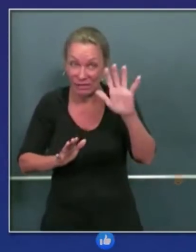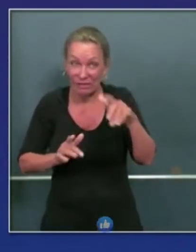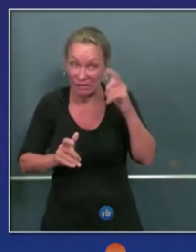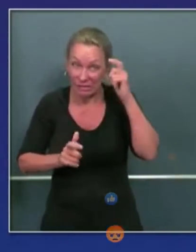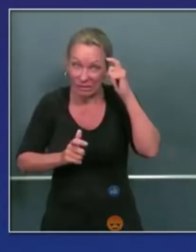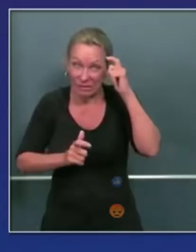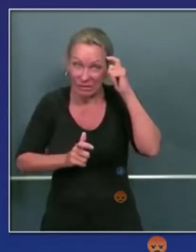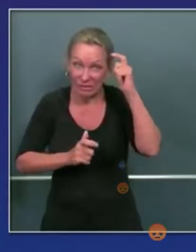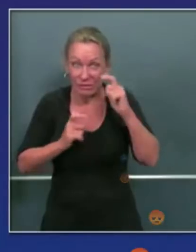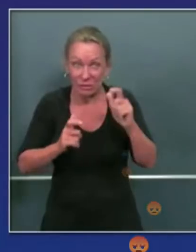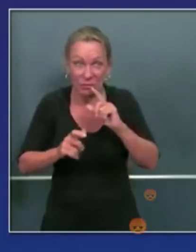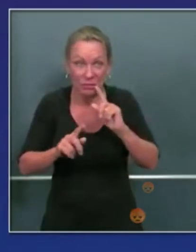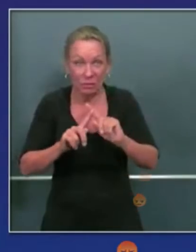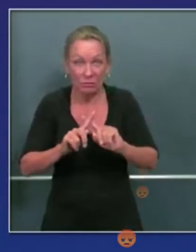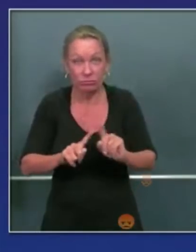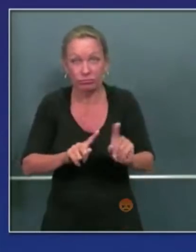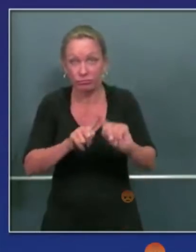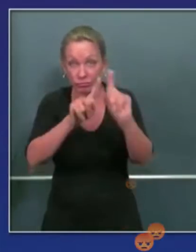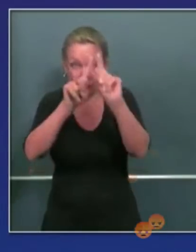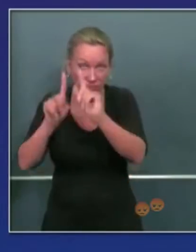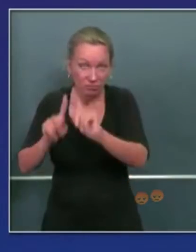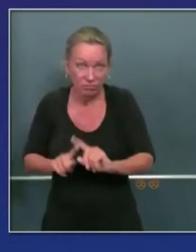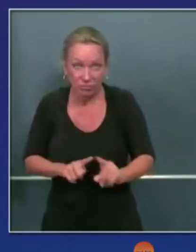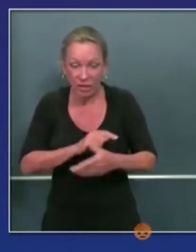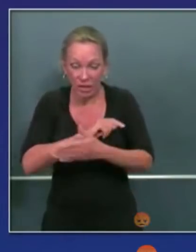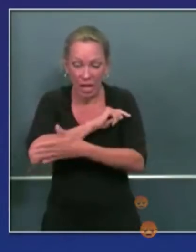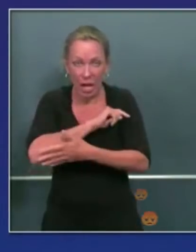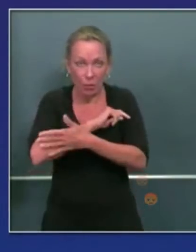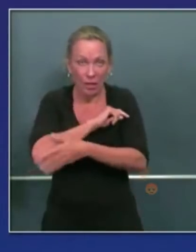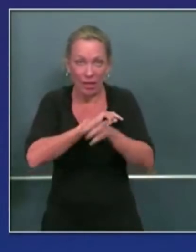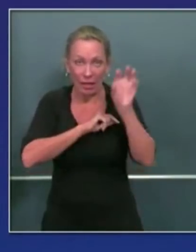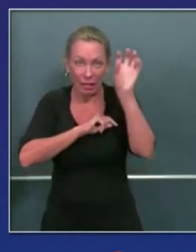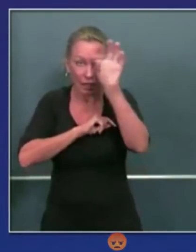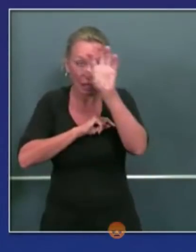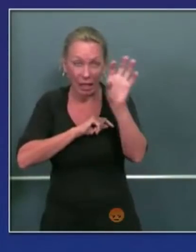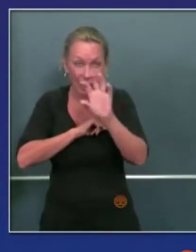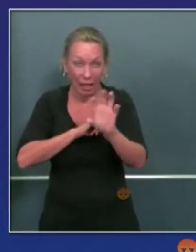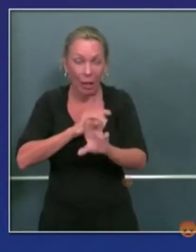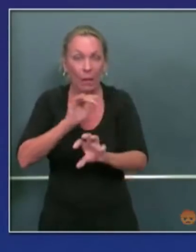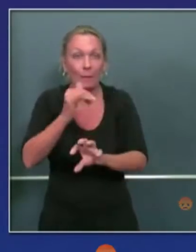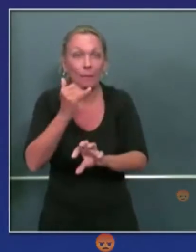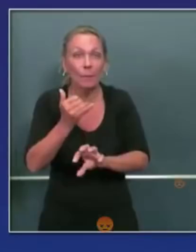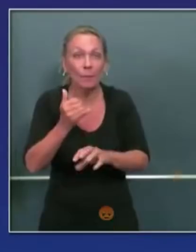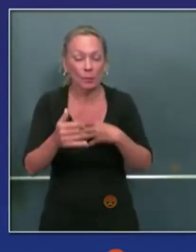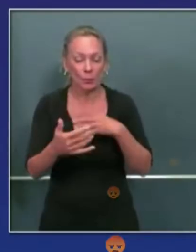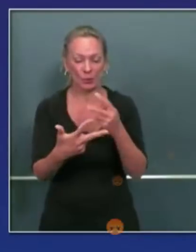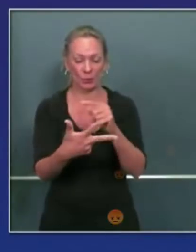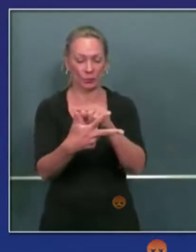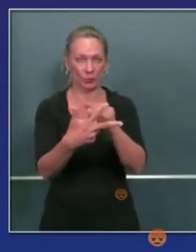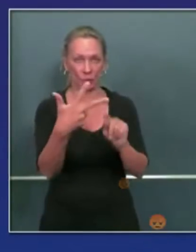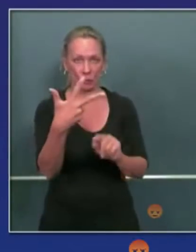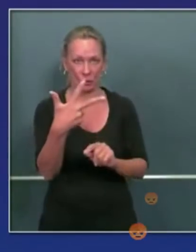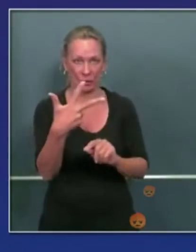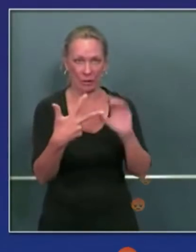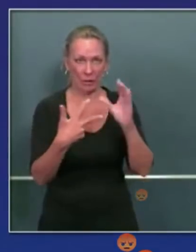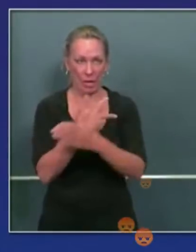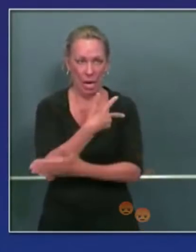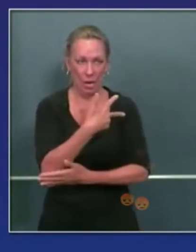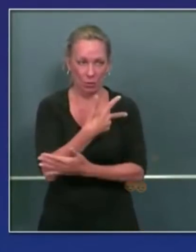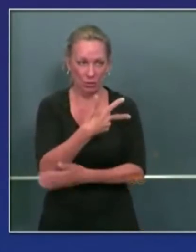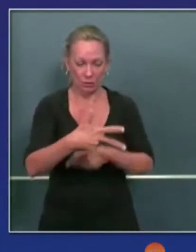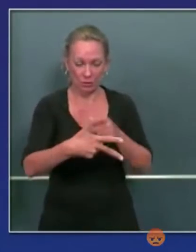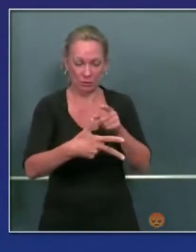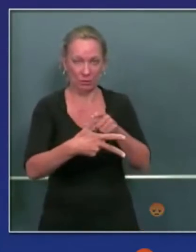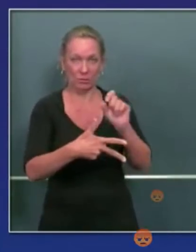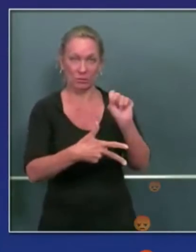state. Sort of looking at 3 different counties, starting in the north with Sacramento County, where we are here. With our close work